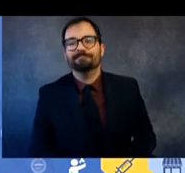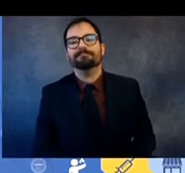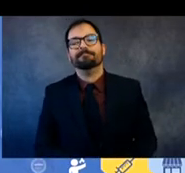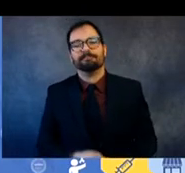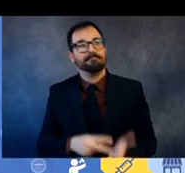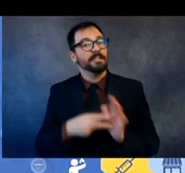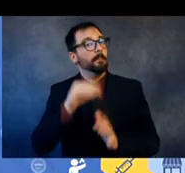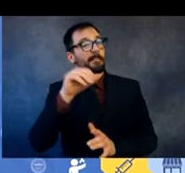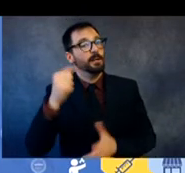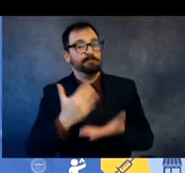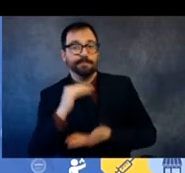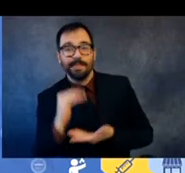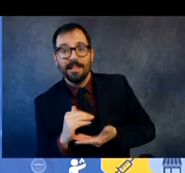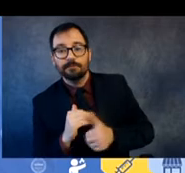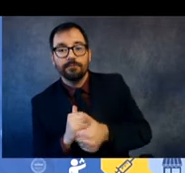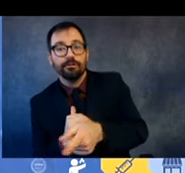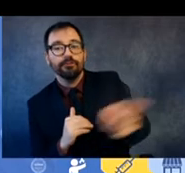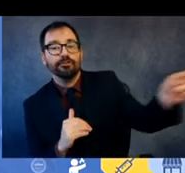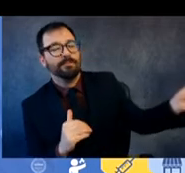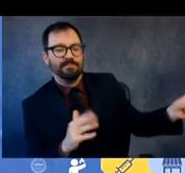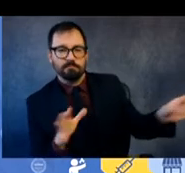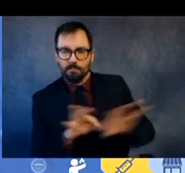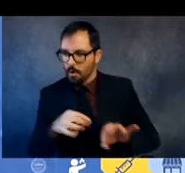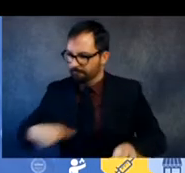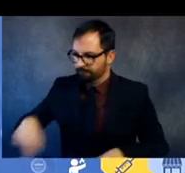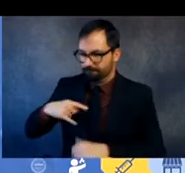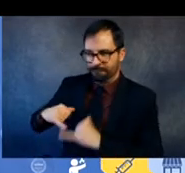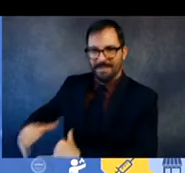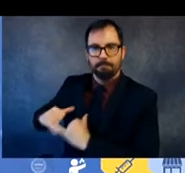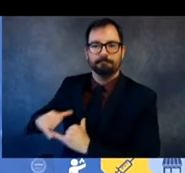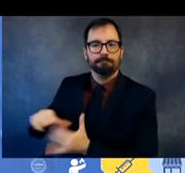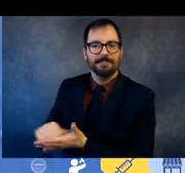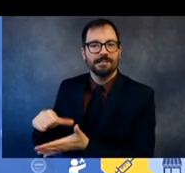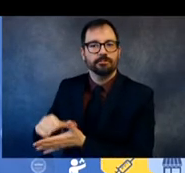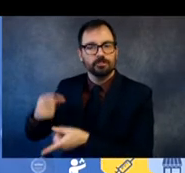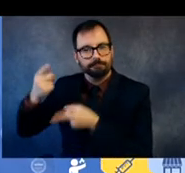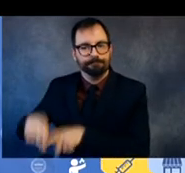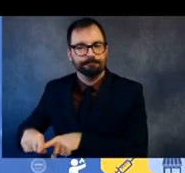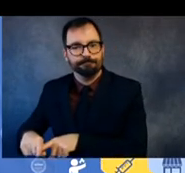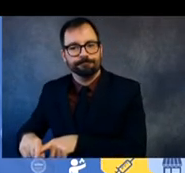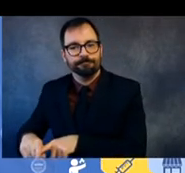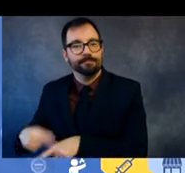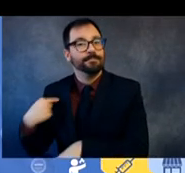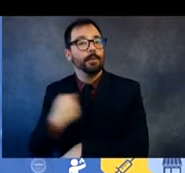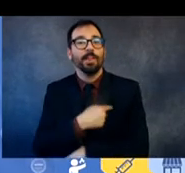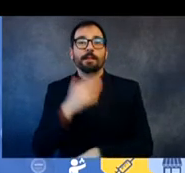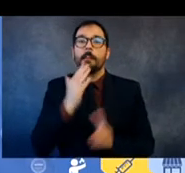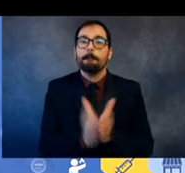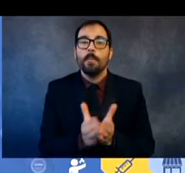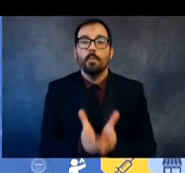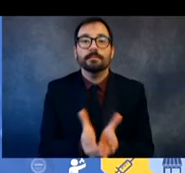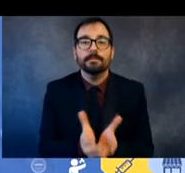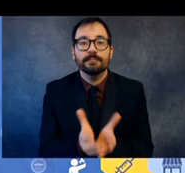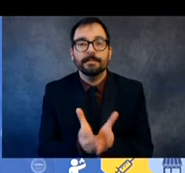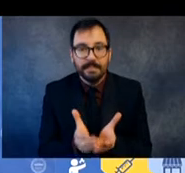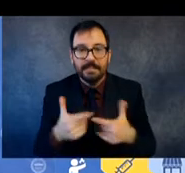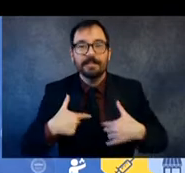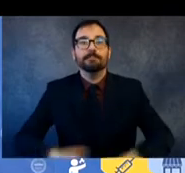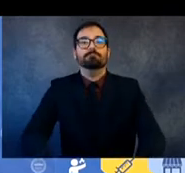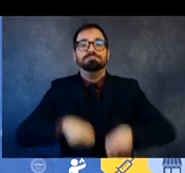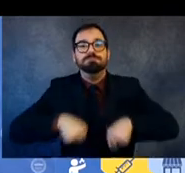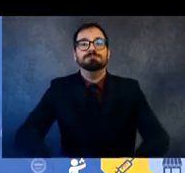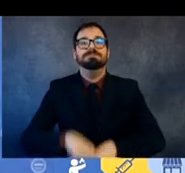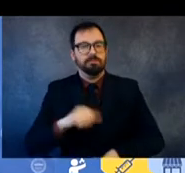all on the same page here. We need to all be rowing in the right direction. And so I'm hoping